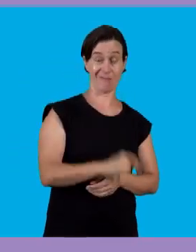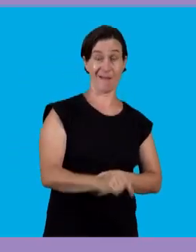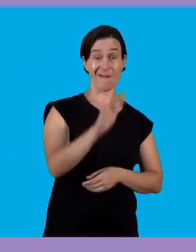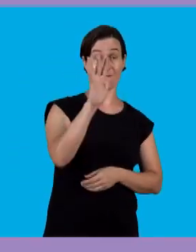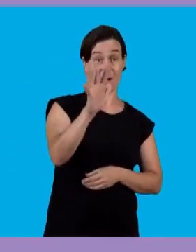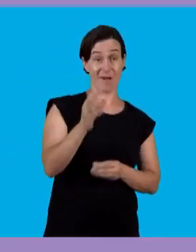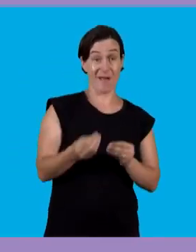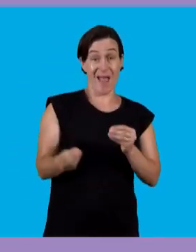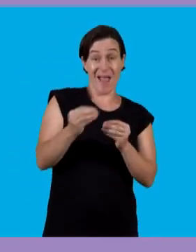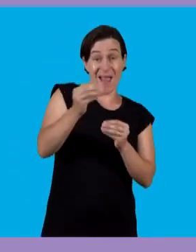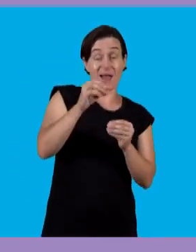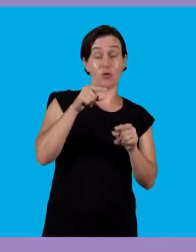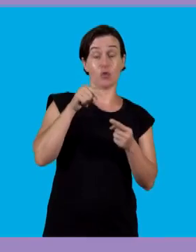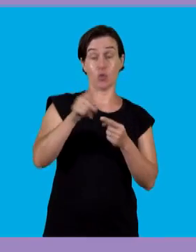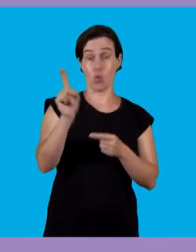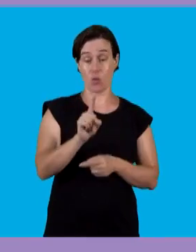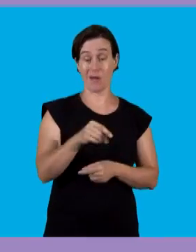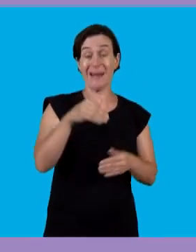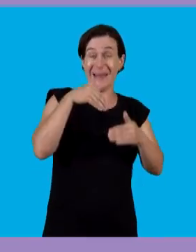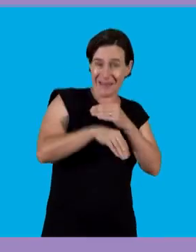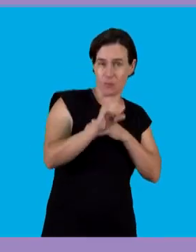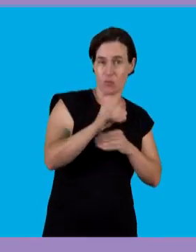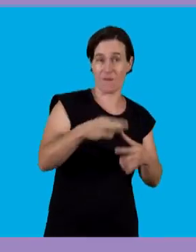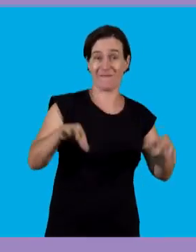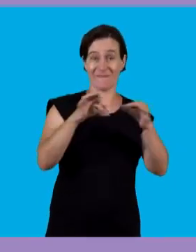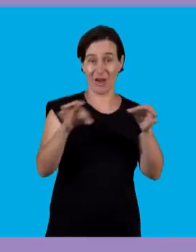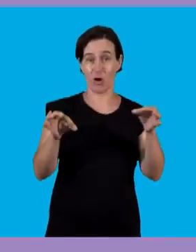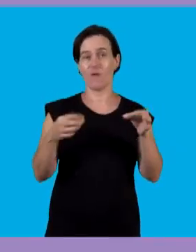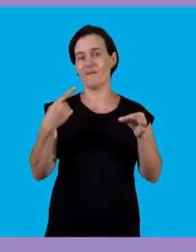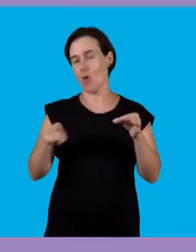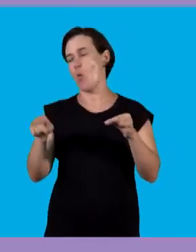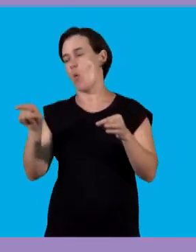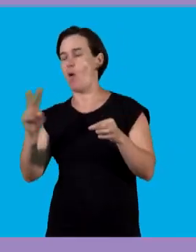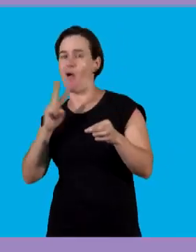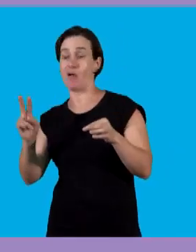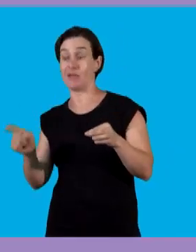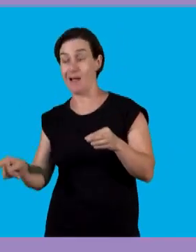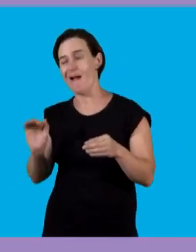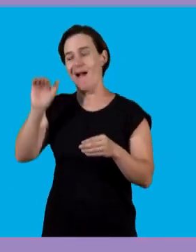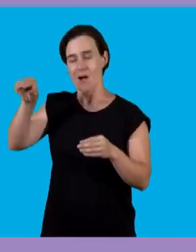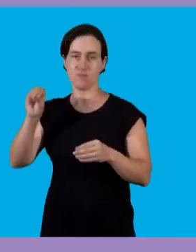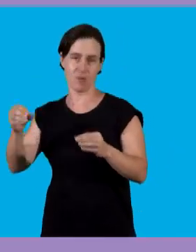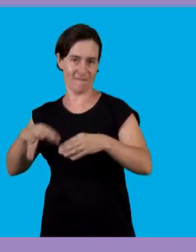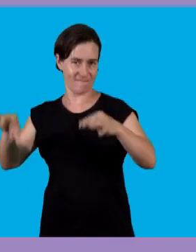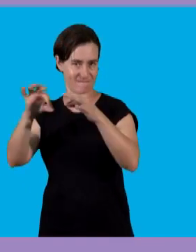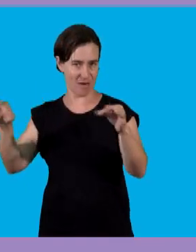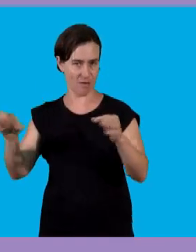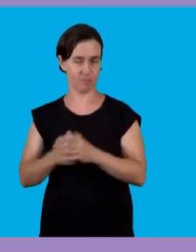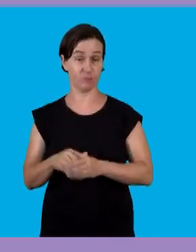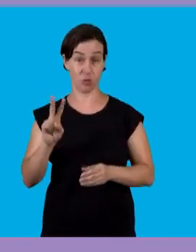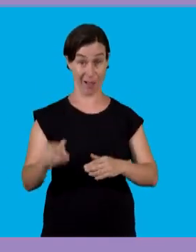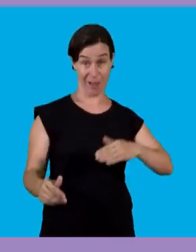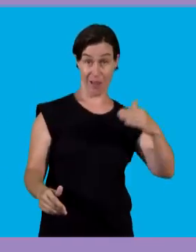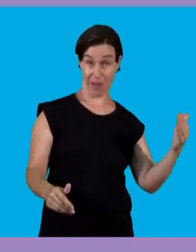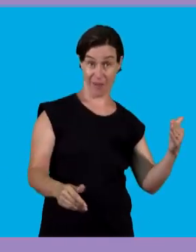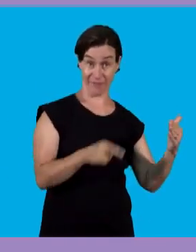input value to get the output value. So 5 is added to the input value to get the output values. On the